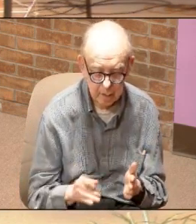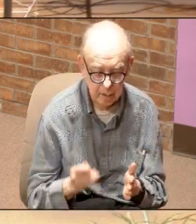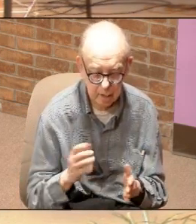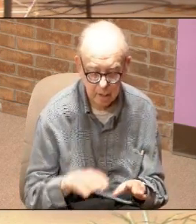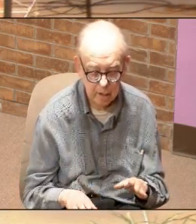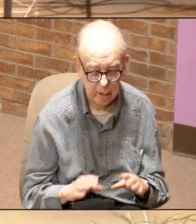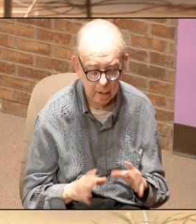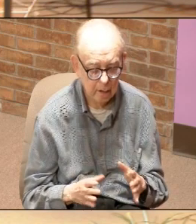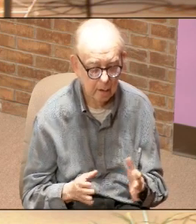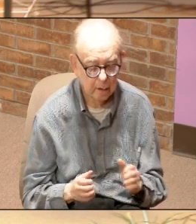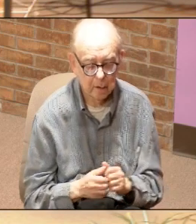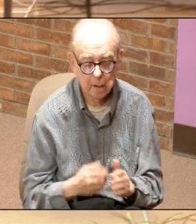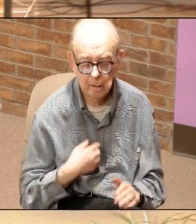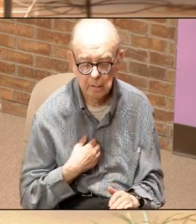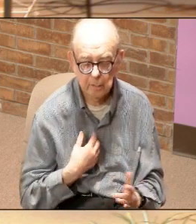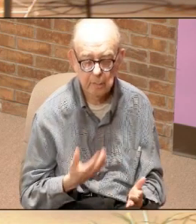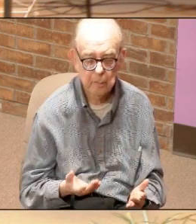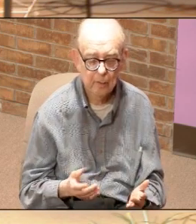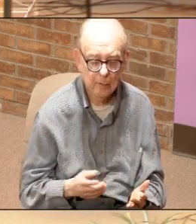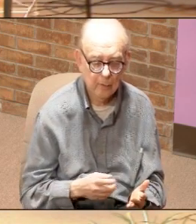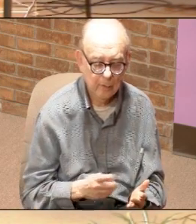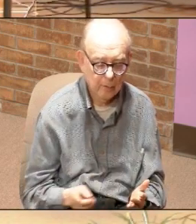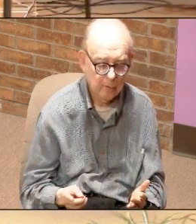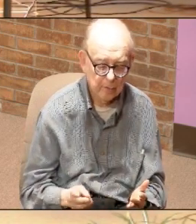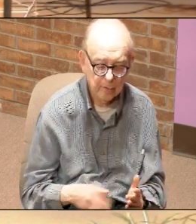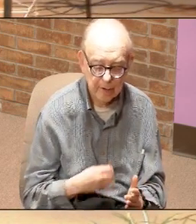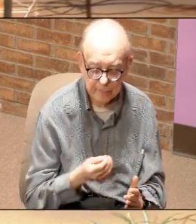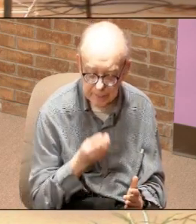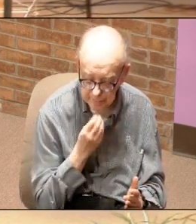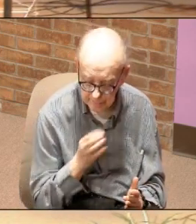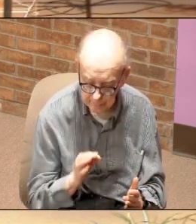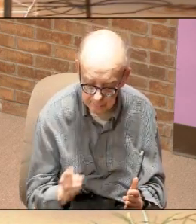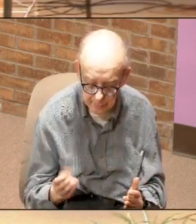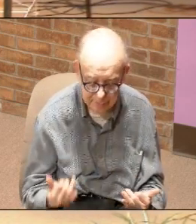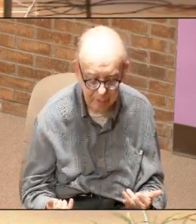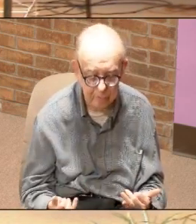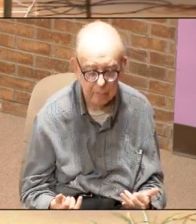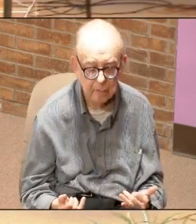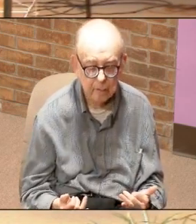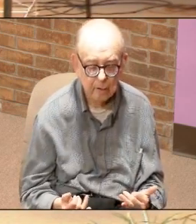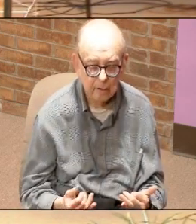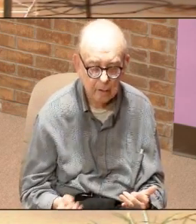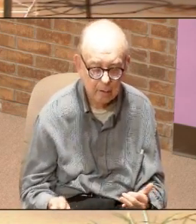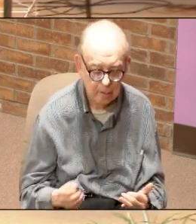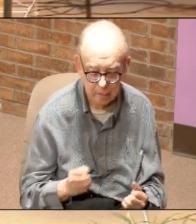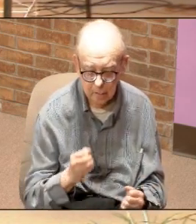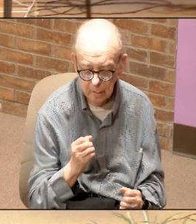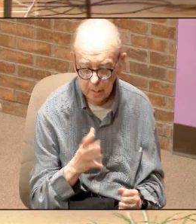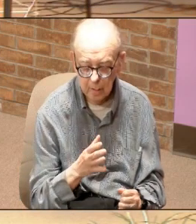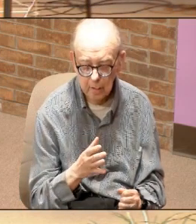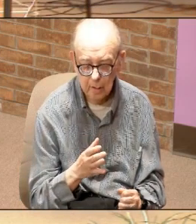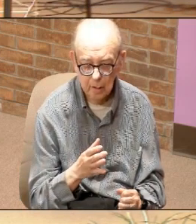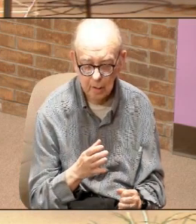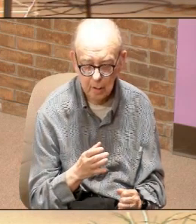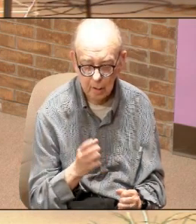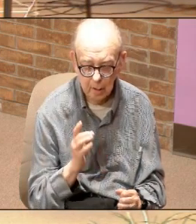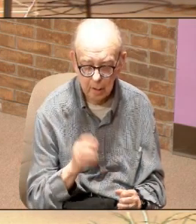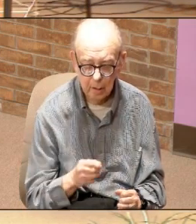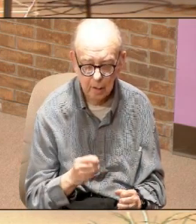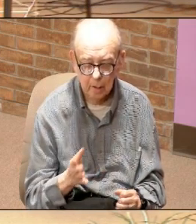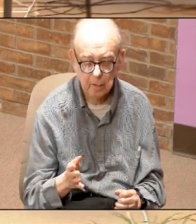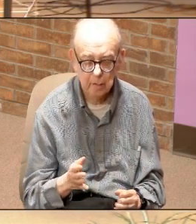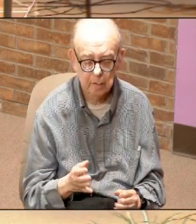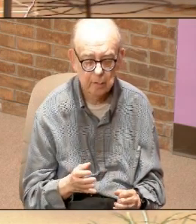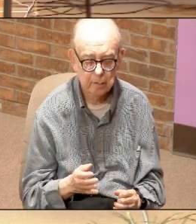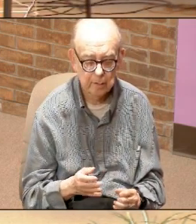I've got a crowd with me and they don't have any food for today. And so, Father, here's